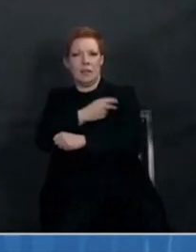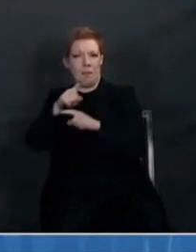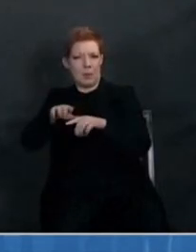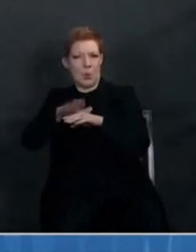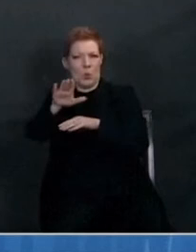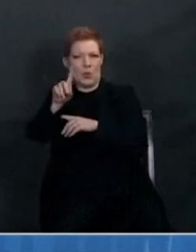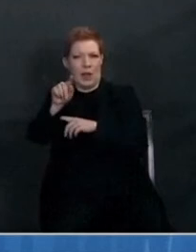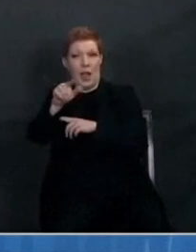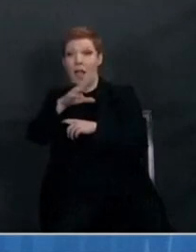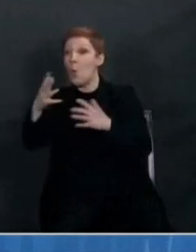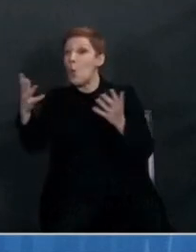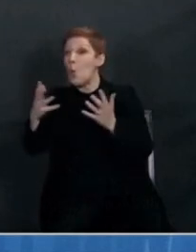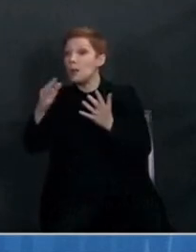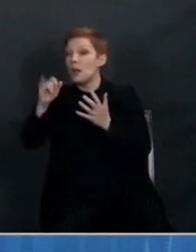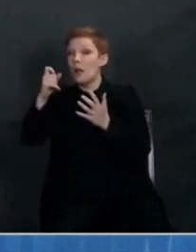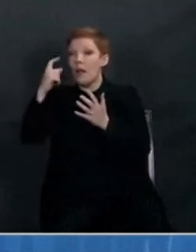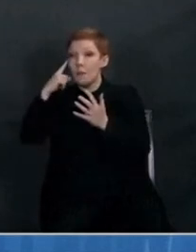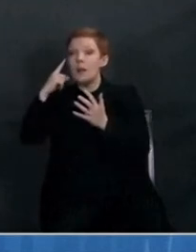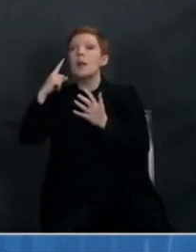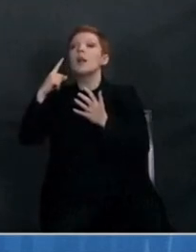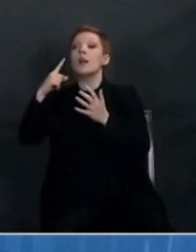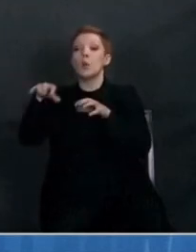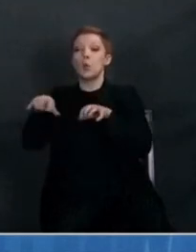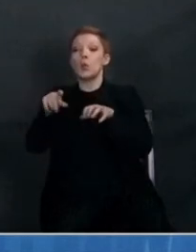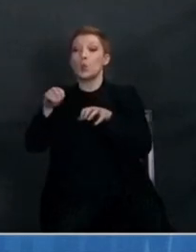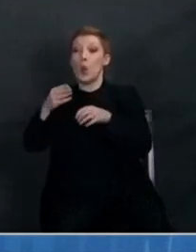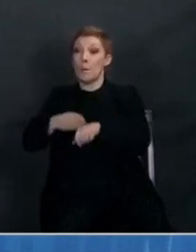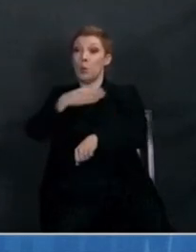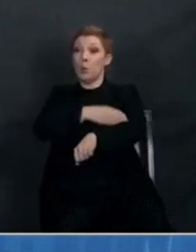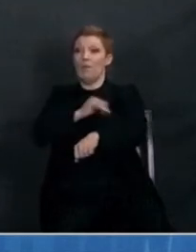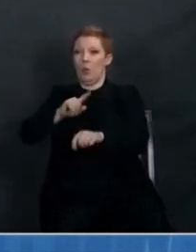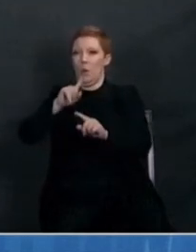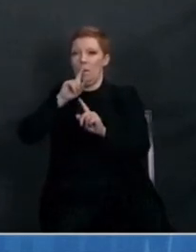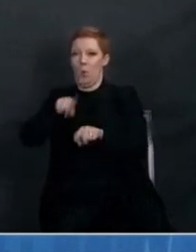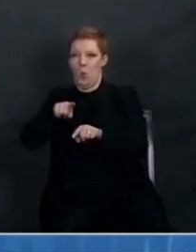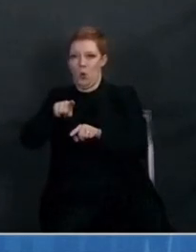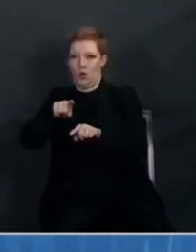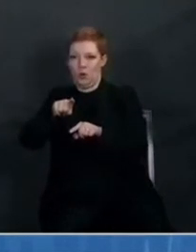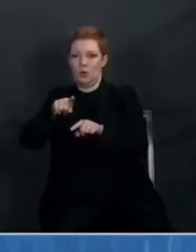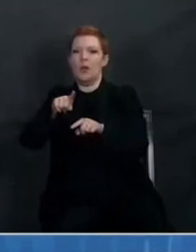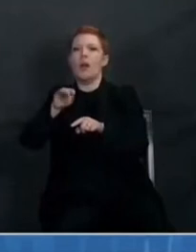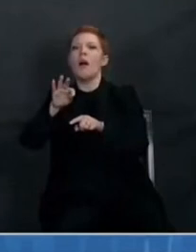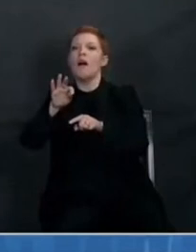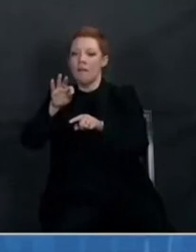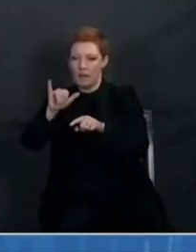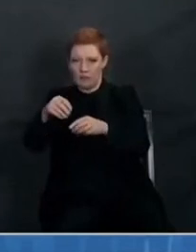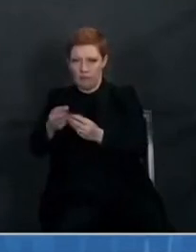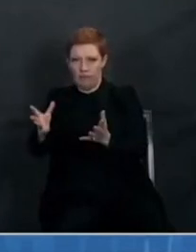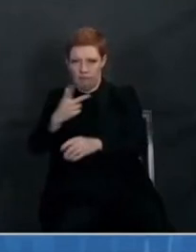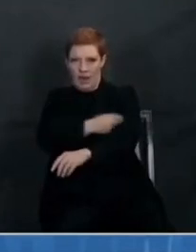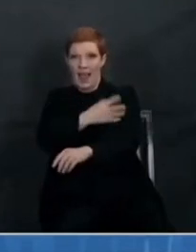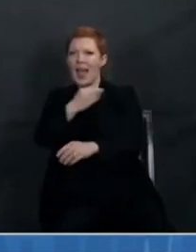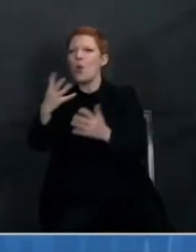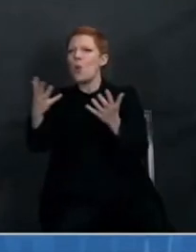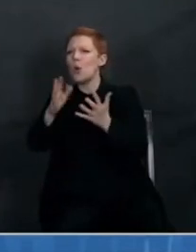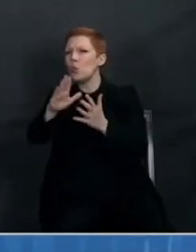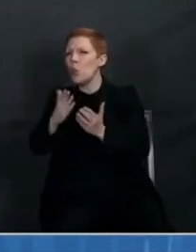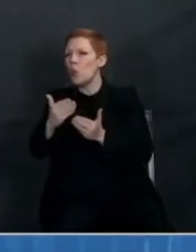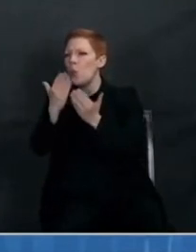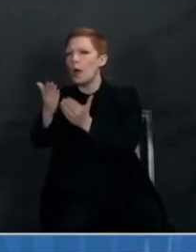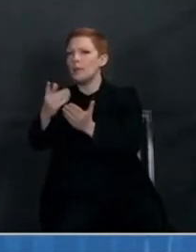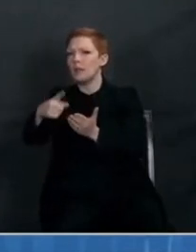government doing to improve the reporting of that data? And relatedly, what is your recommendation to states based on that data to